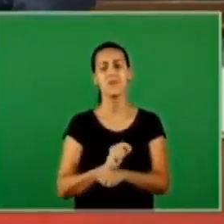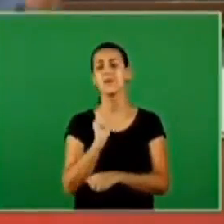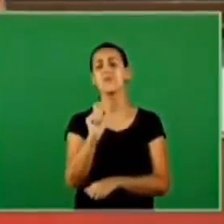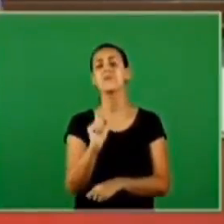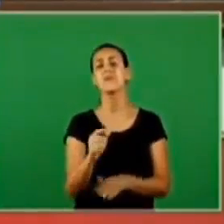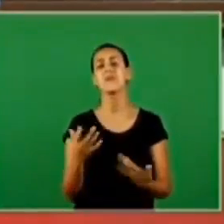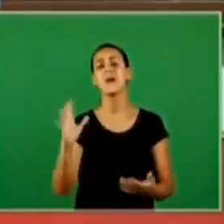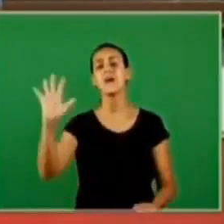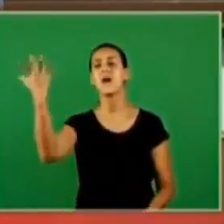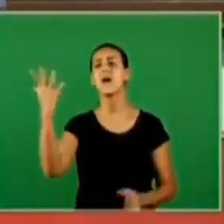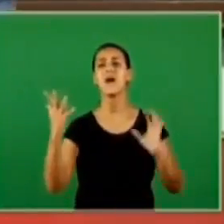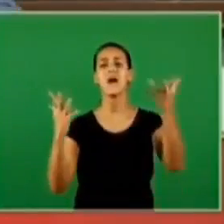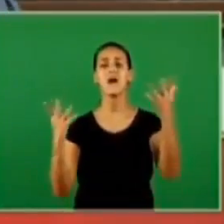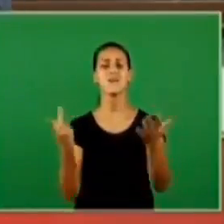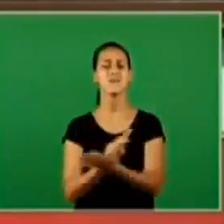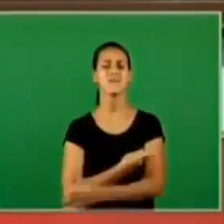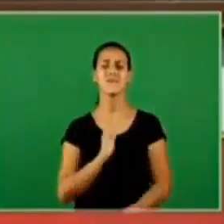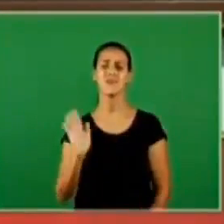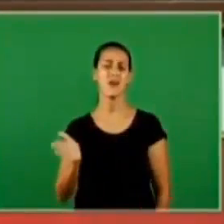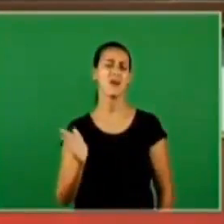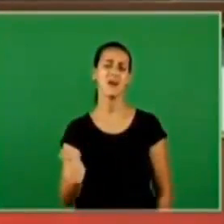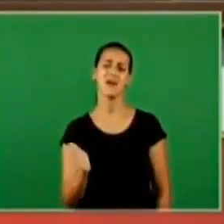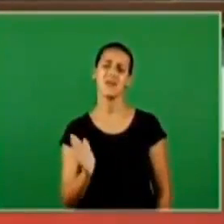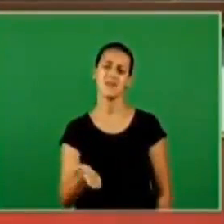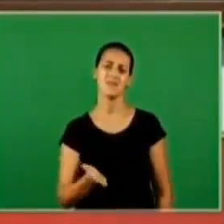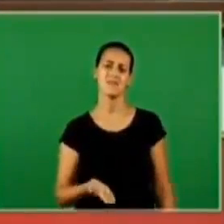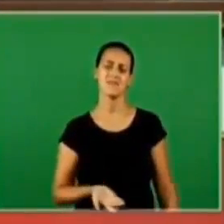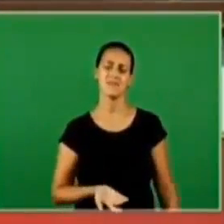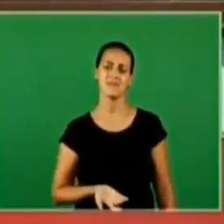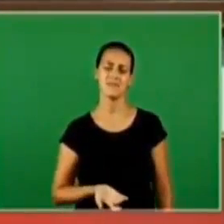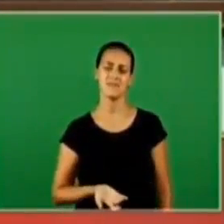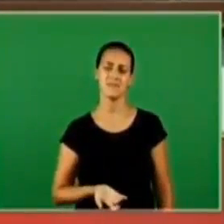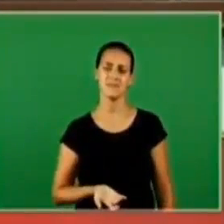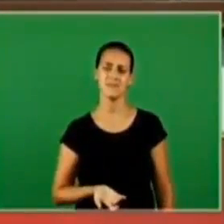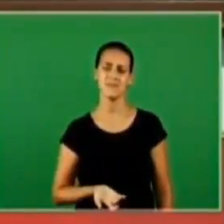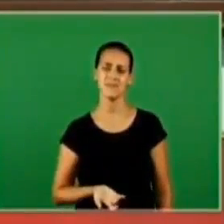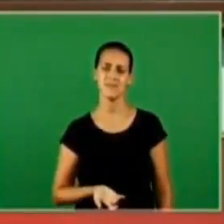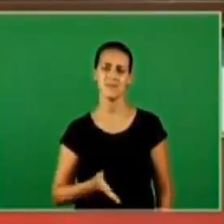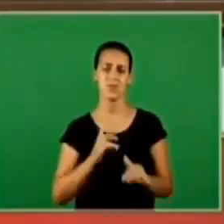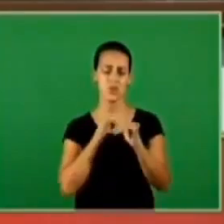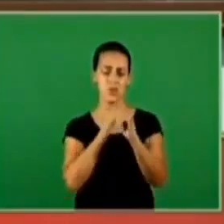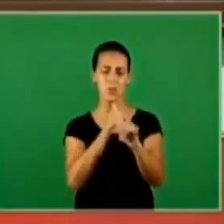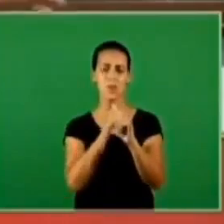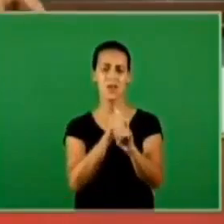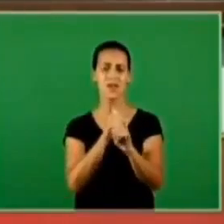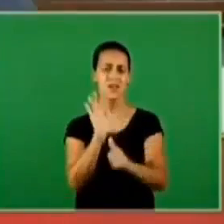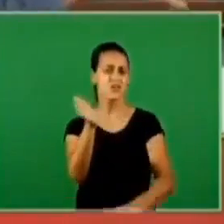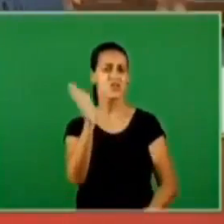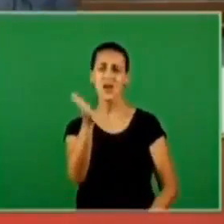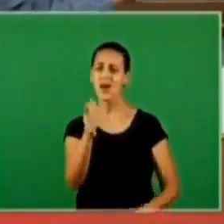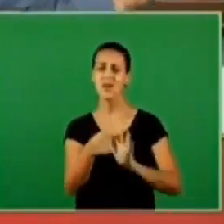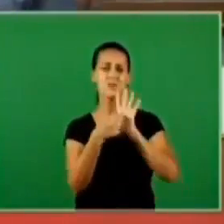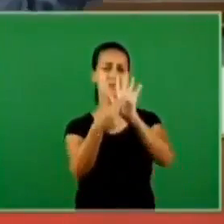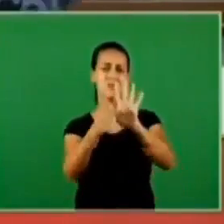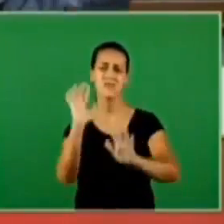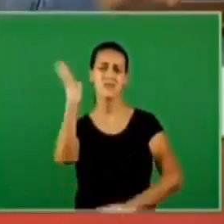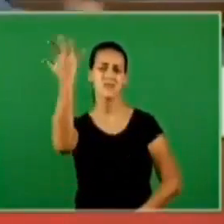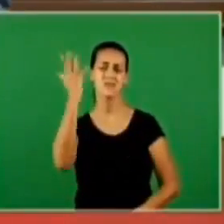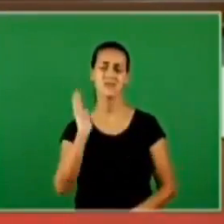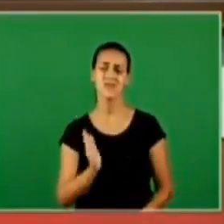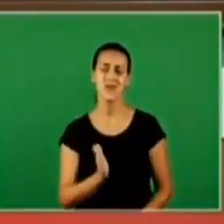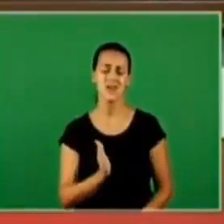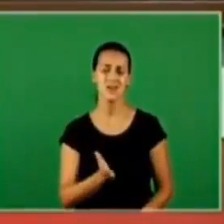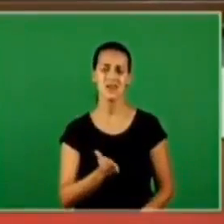There's no time to wait. All the events, all the signs are happening. The trumpets are proclaiming and